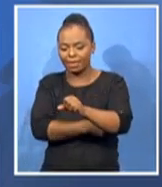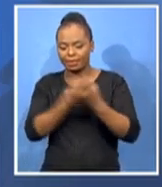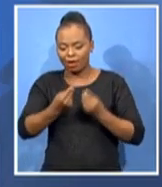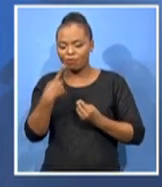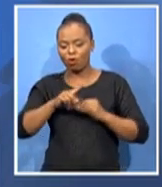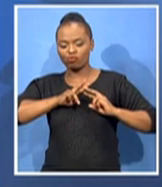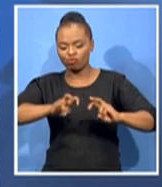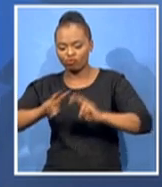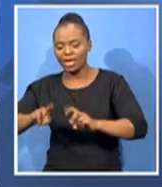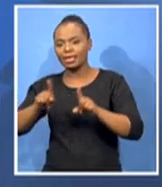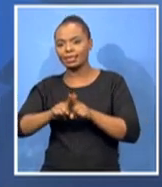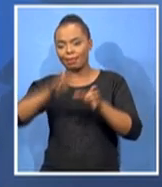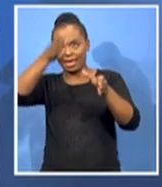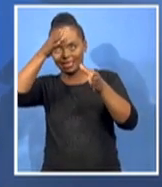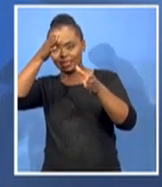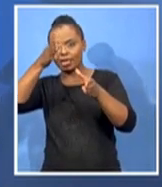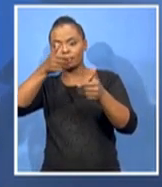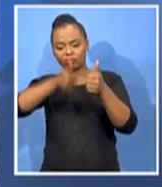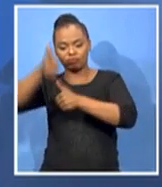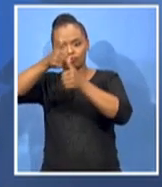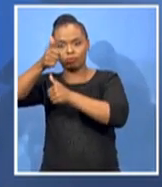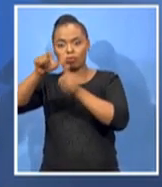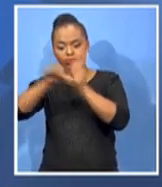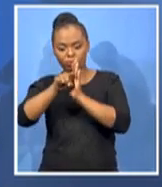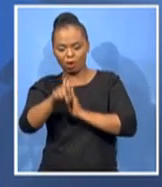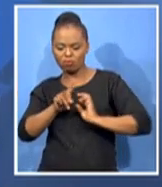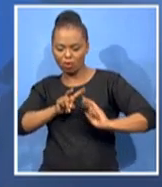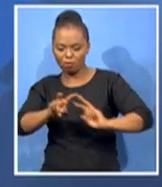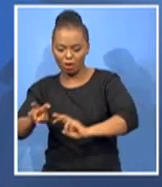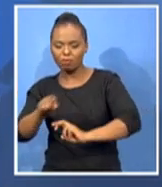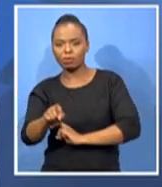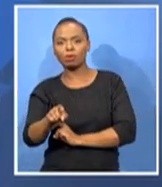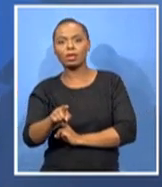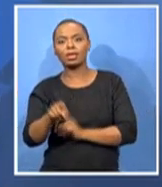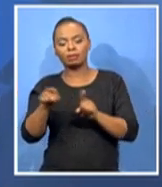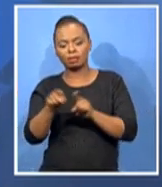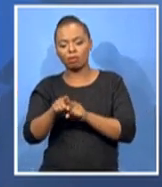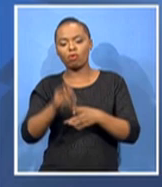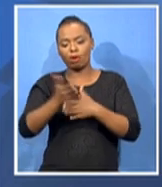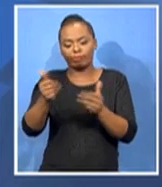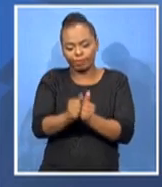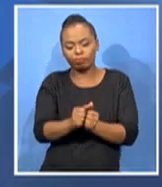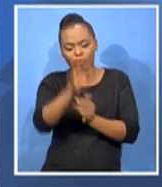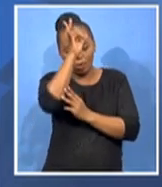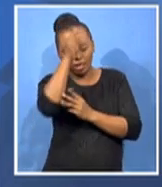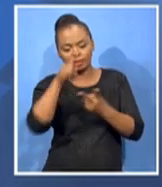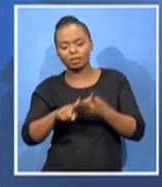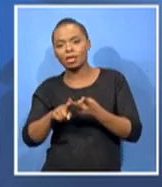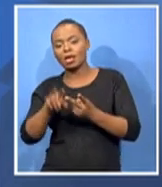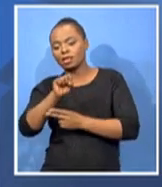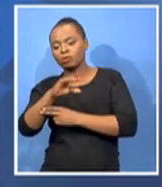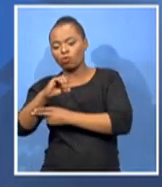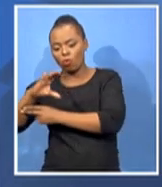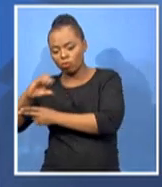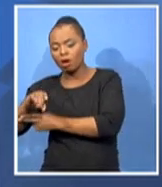And detectives are working very hard together with crime intelligence to get around exactly what happened and